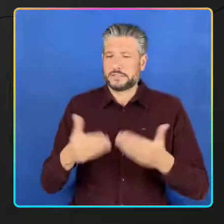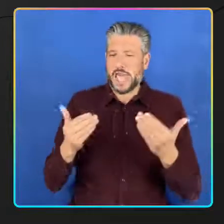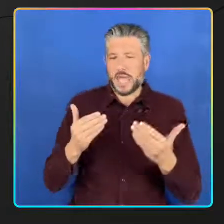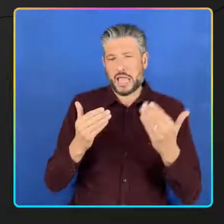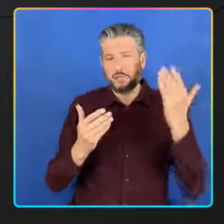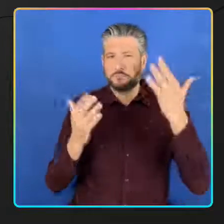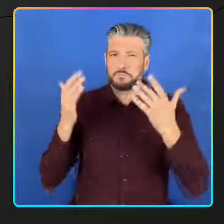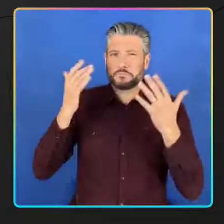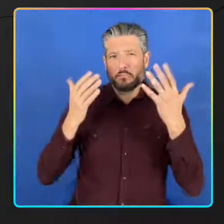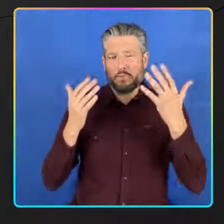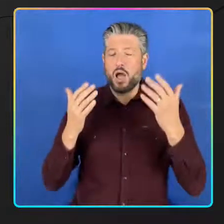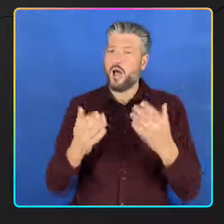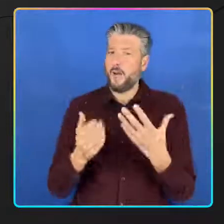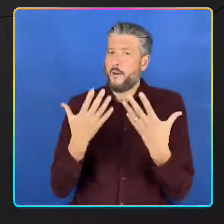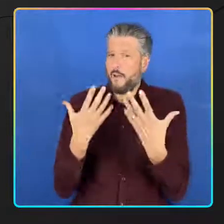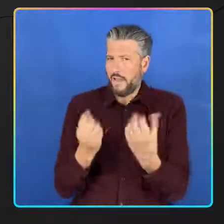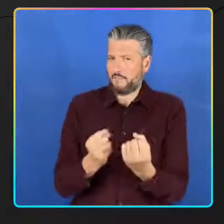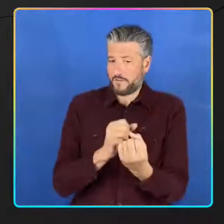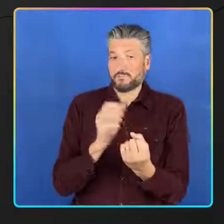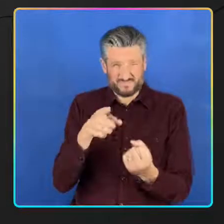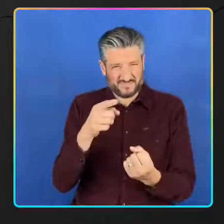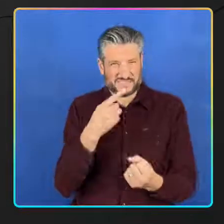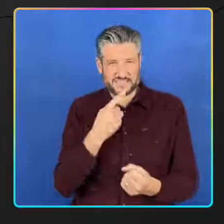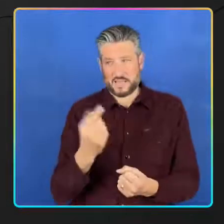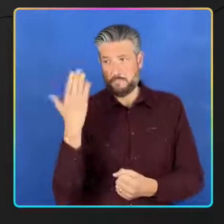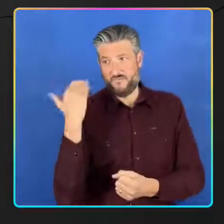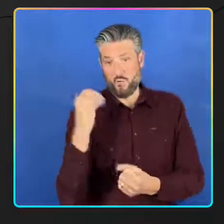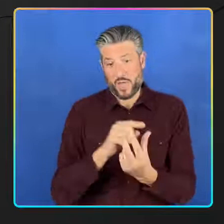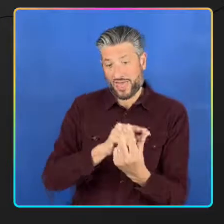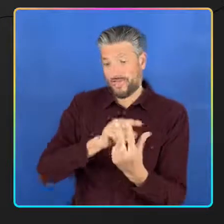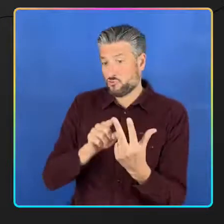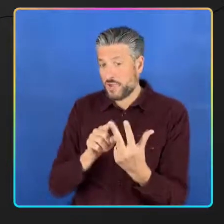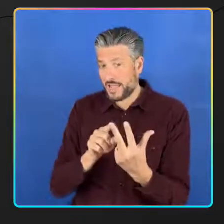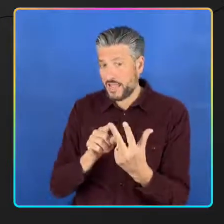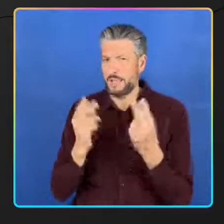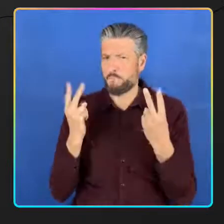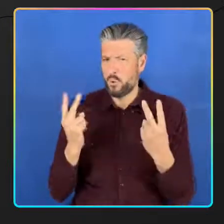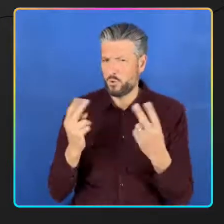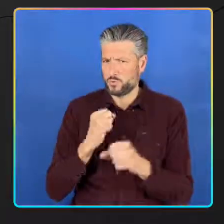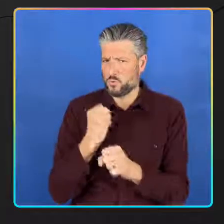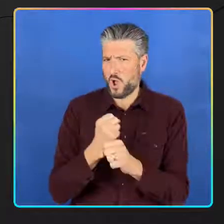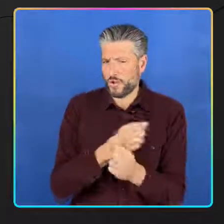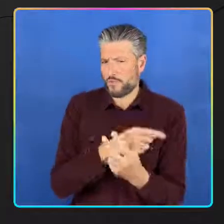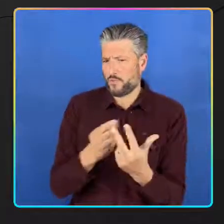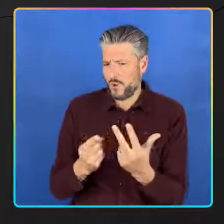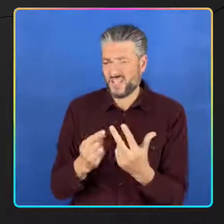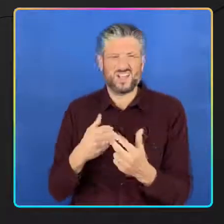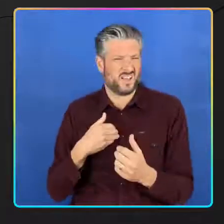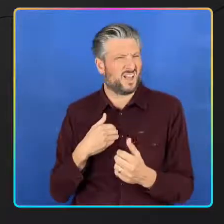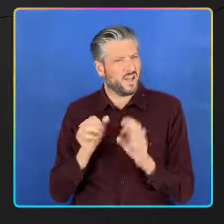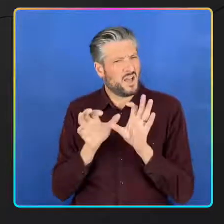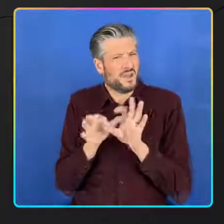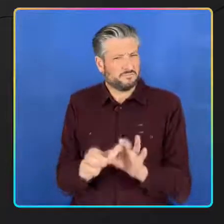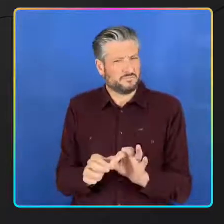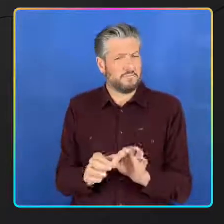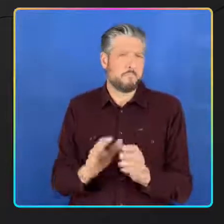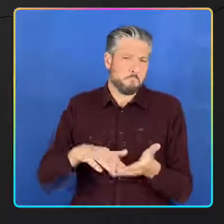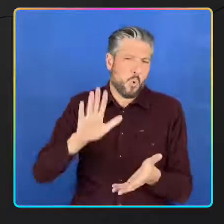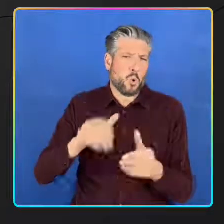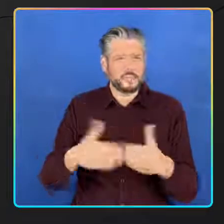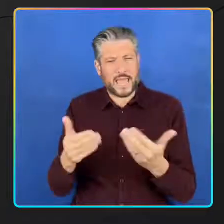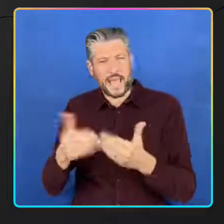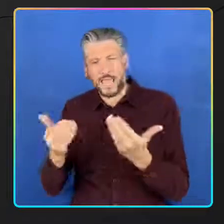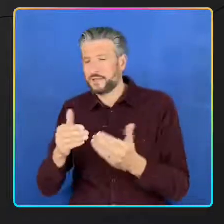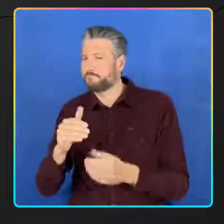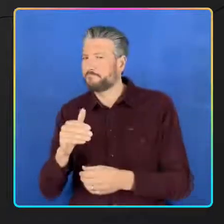a component of one of those 3 pillars. And also a lot of meetings, usually too many meetings. But